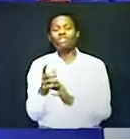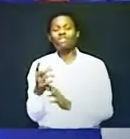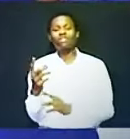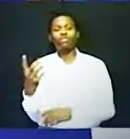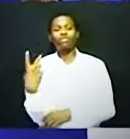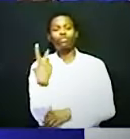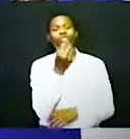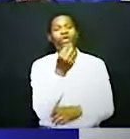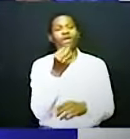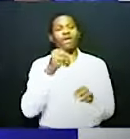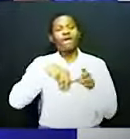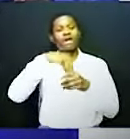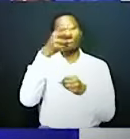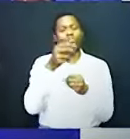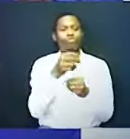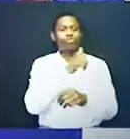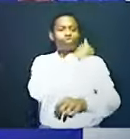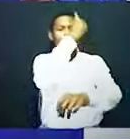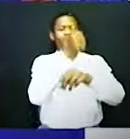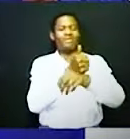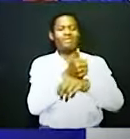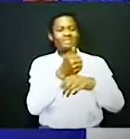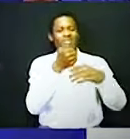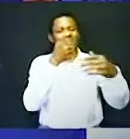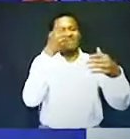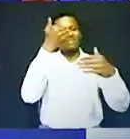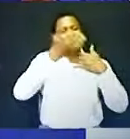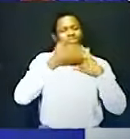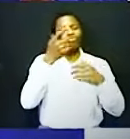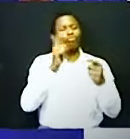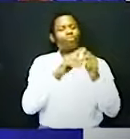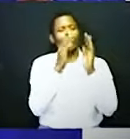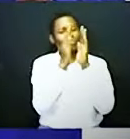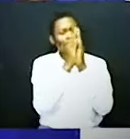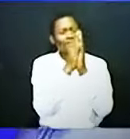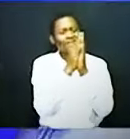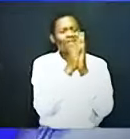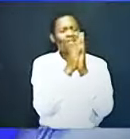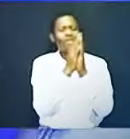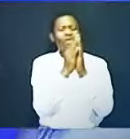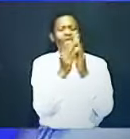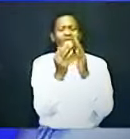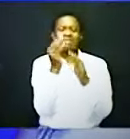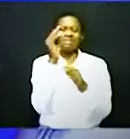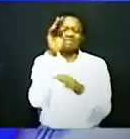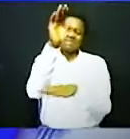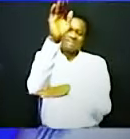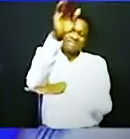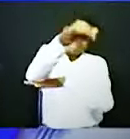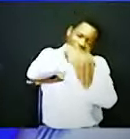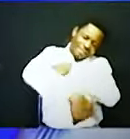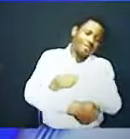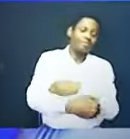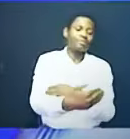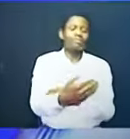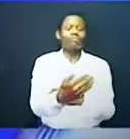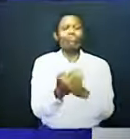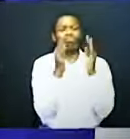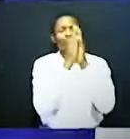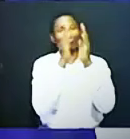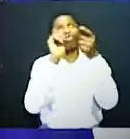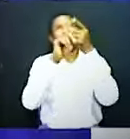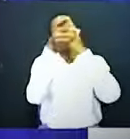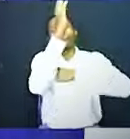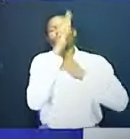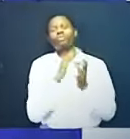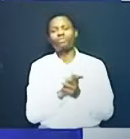to pray and spend the night praying to God. Na ebase enenumu no ofri edi ko